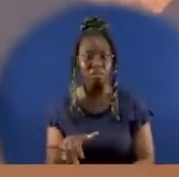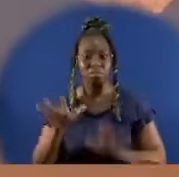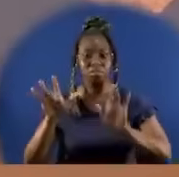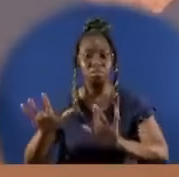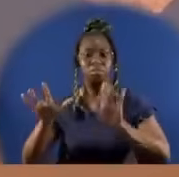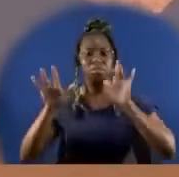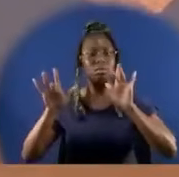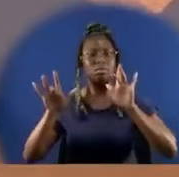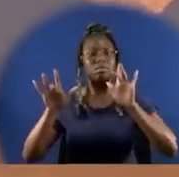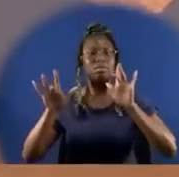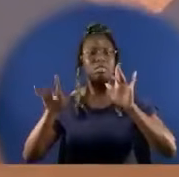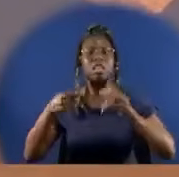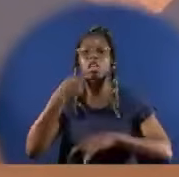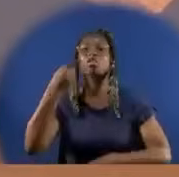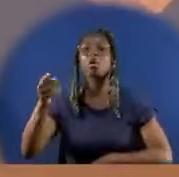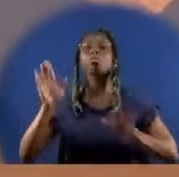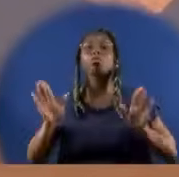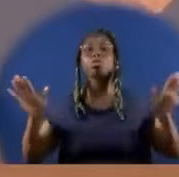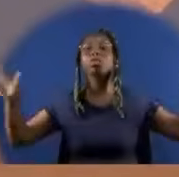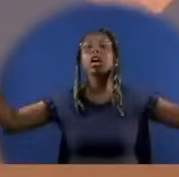say, stretch out your hand.